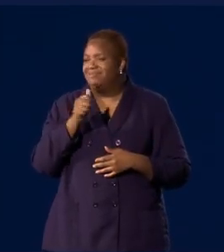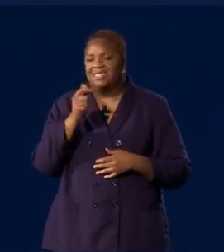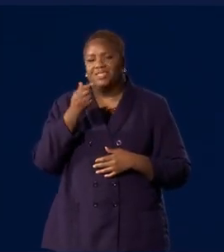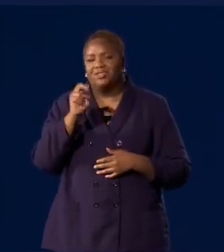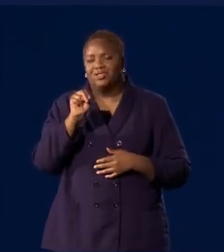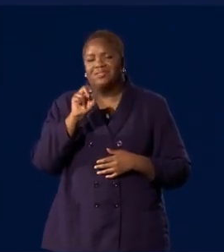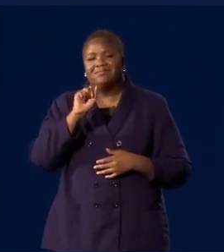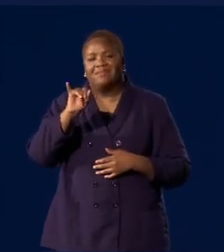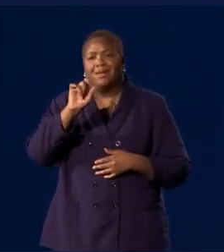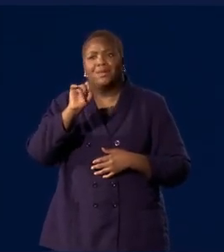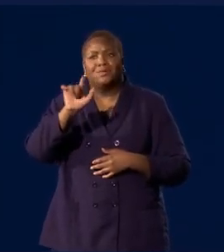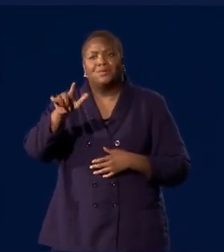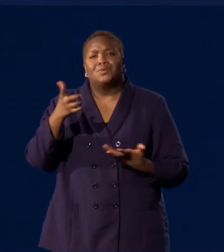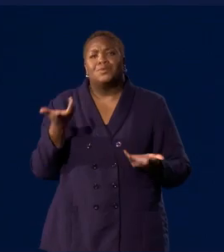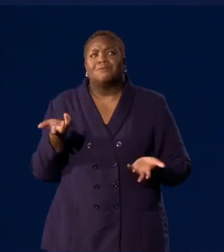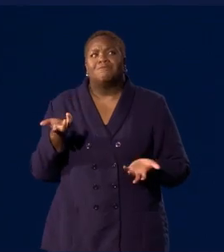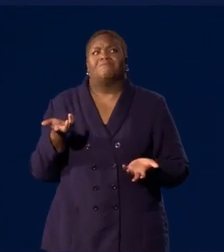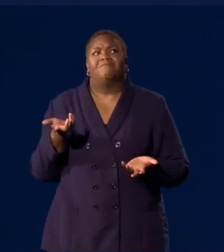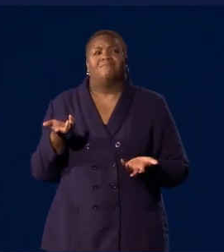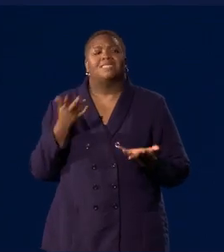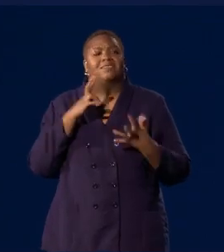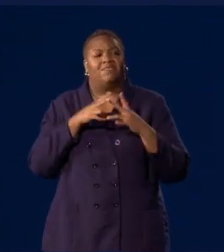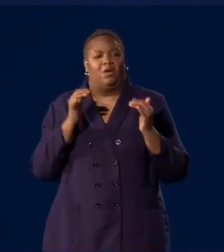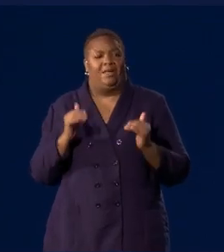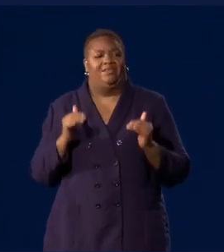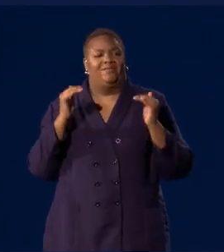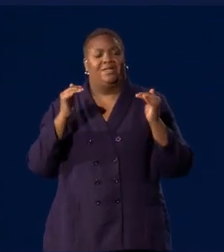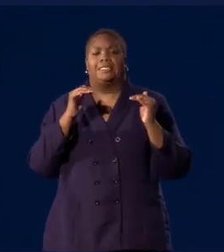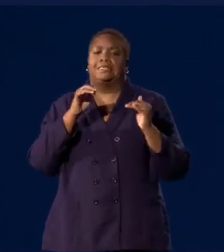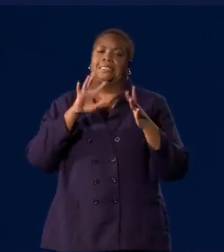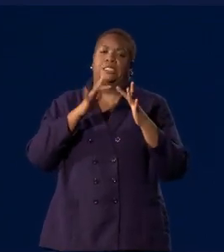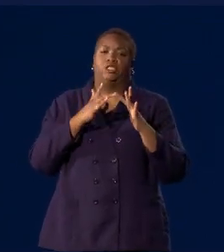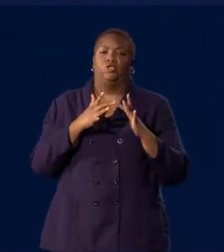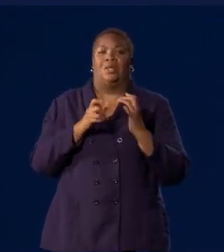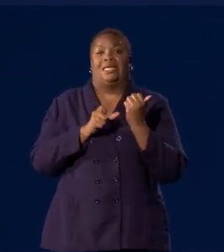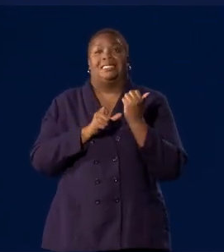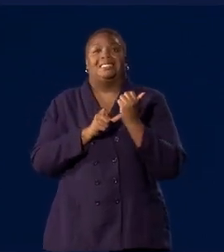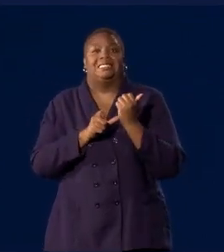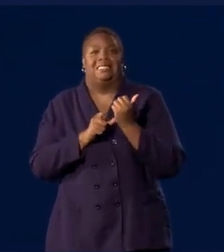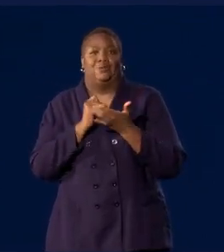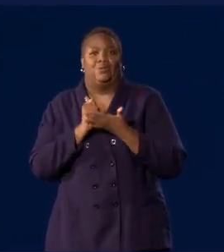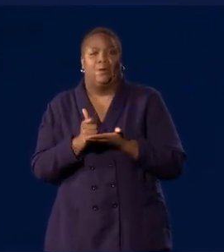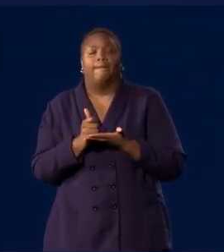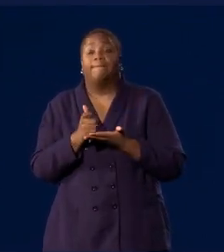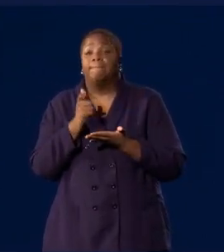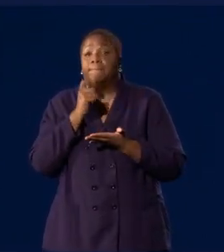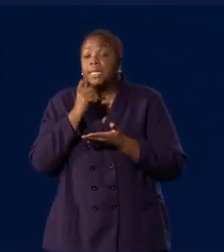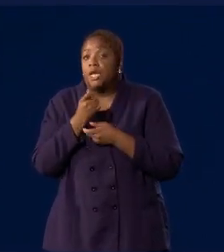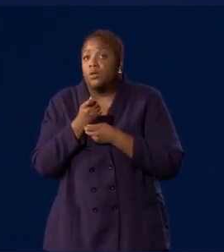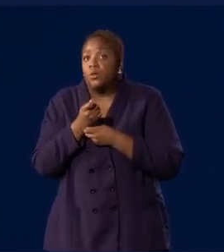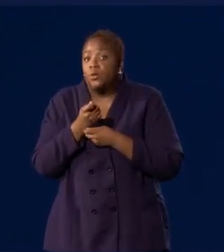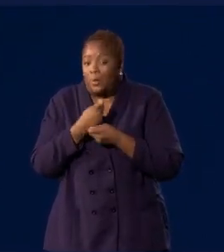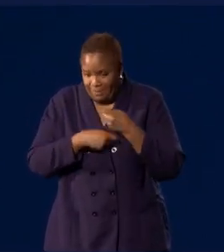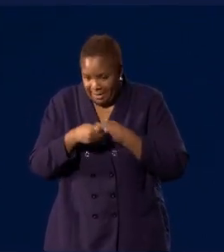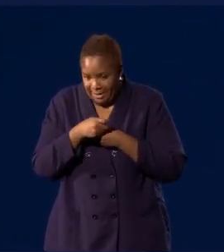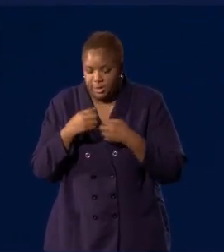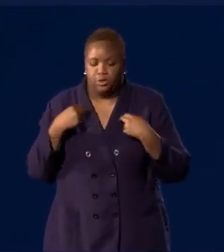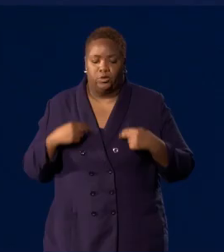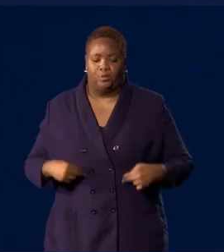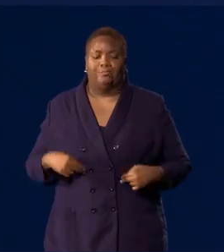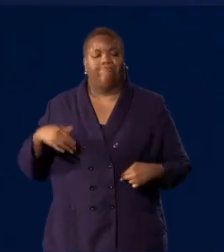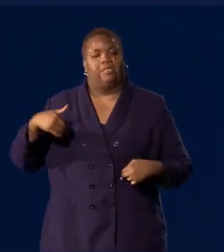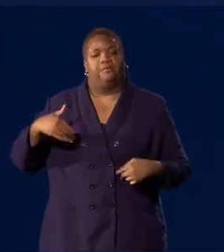tool out there is being a very advanced digital assistant to be able to help you, but it's not going to replace a whole human quite